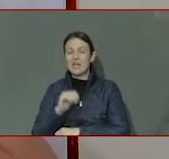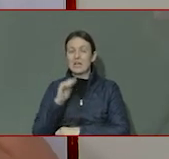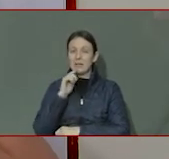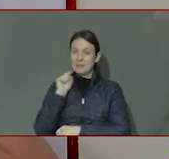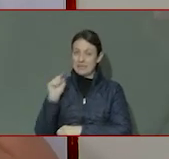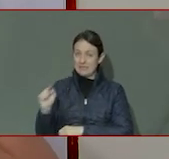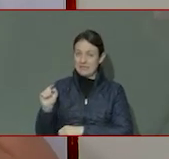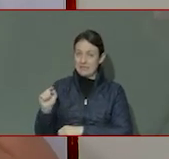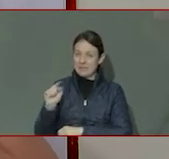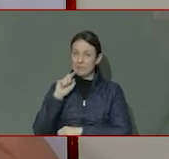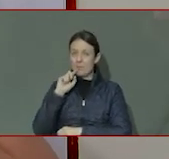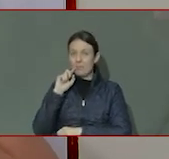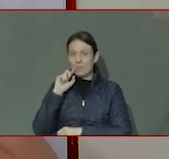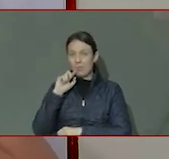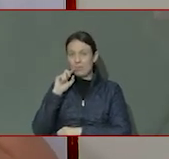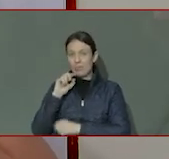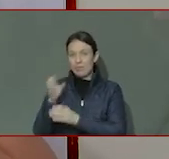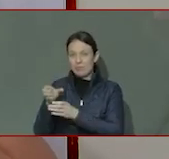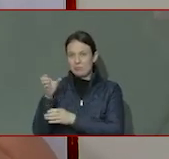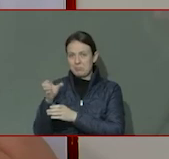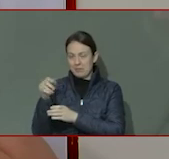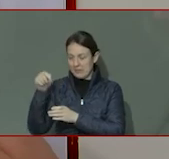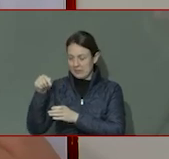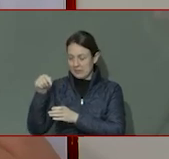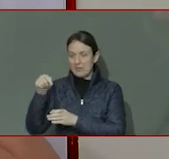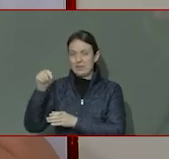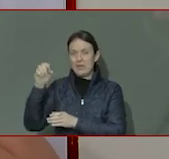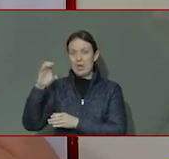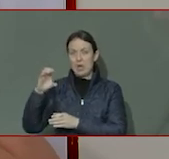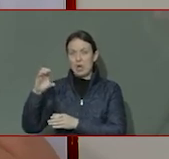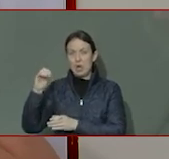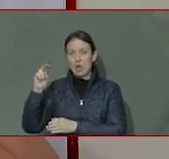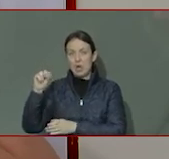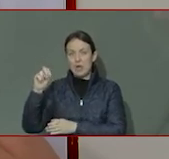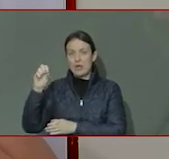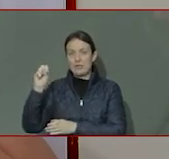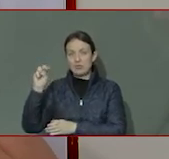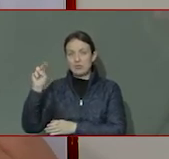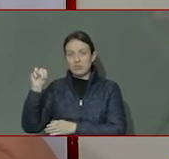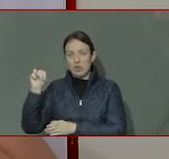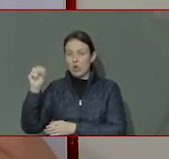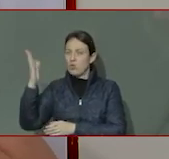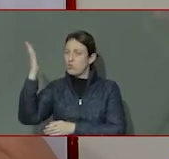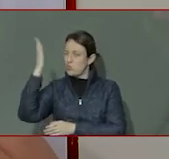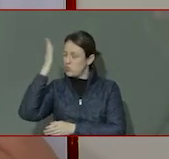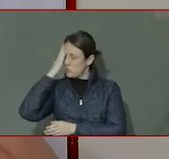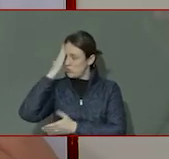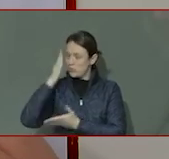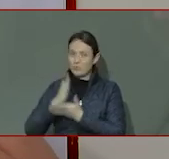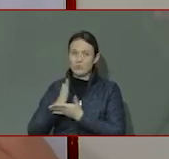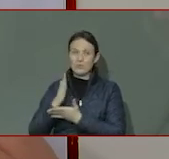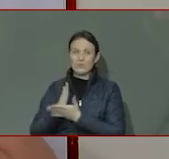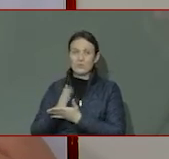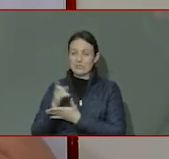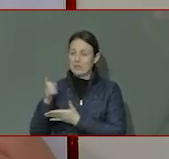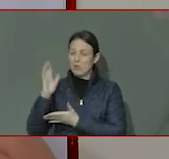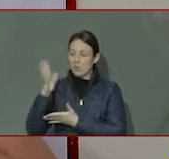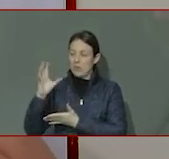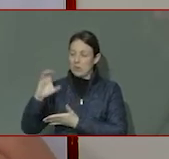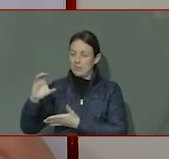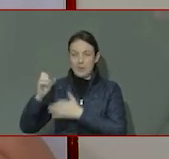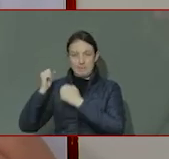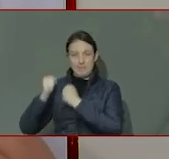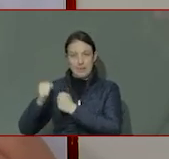solution of which the exact concentration is known. And that concentration will remain constant over